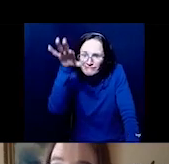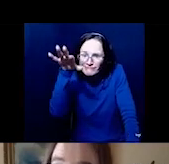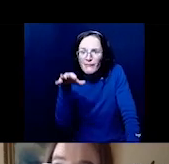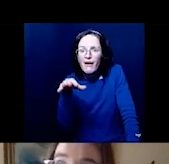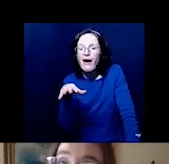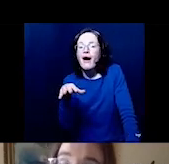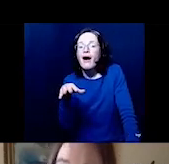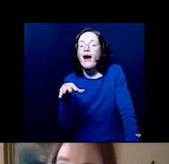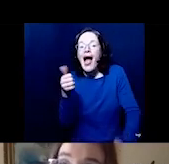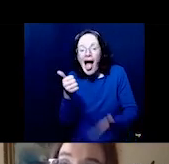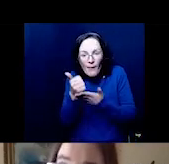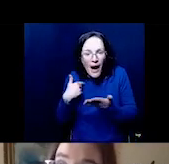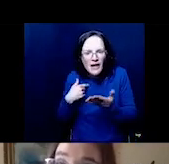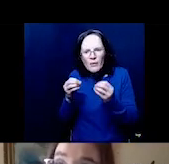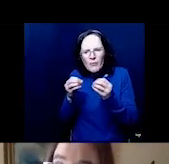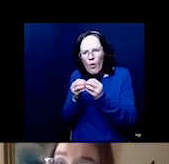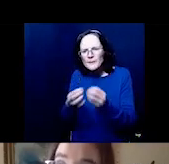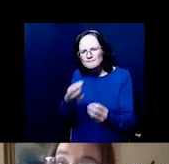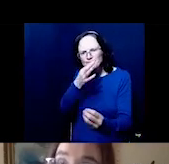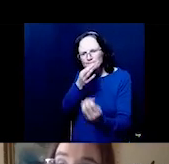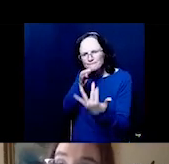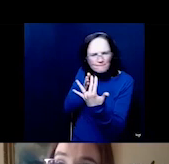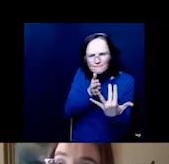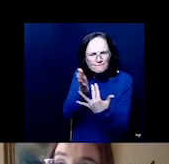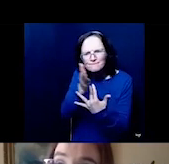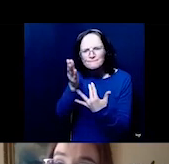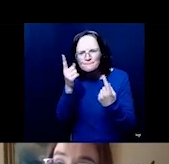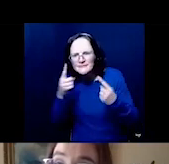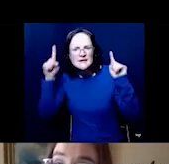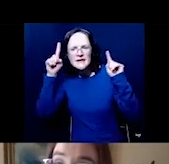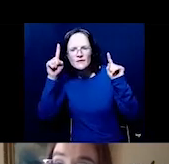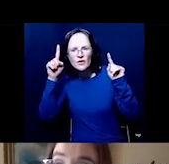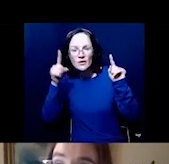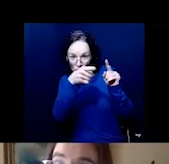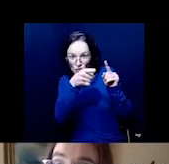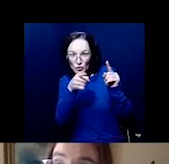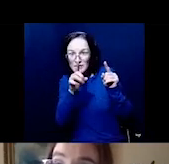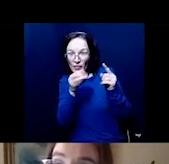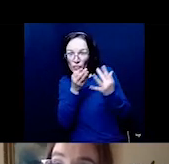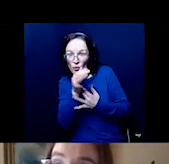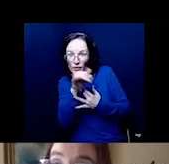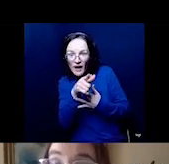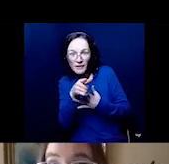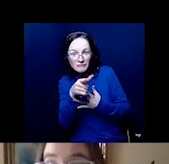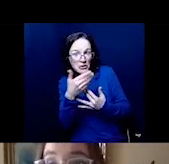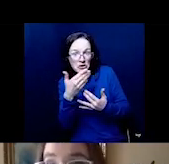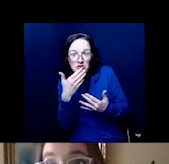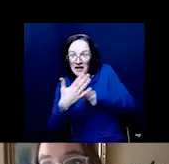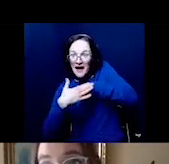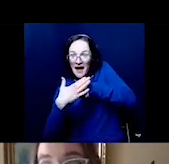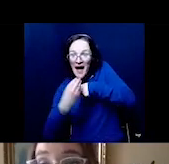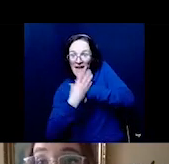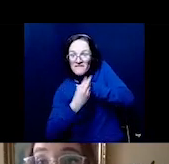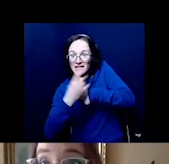went there. So I don't know if you had that help, or like how to make sure that we have